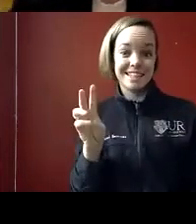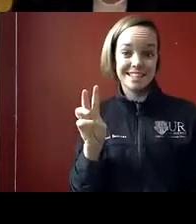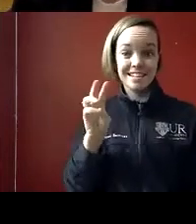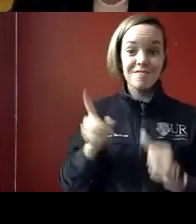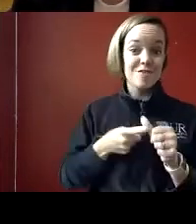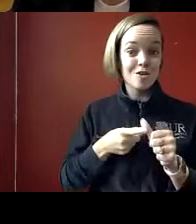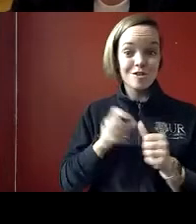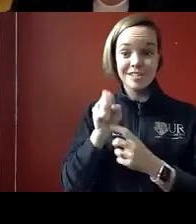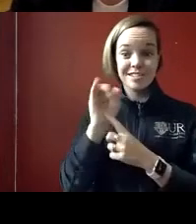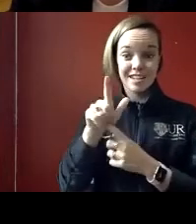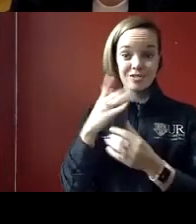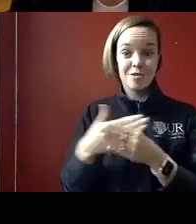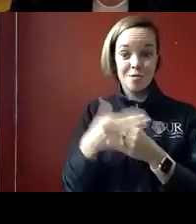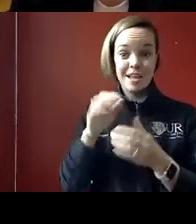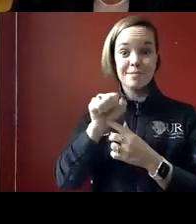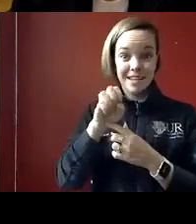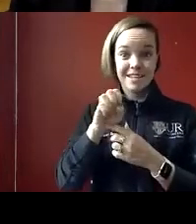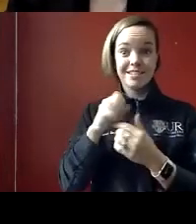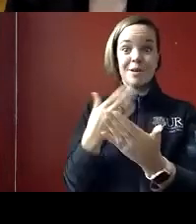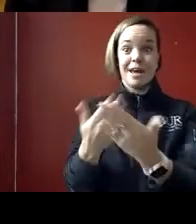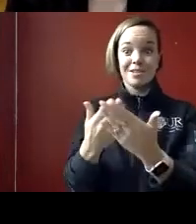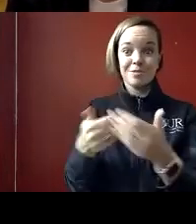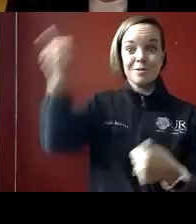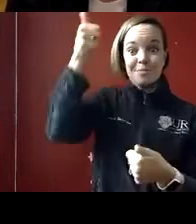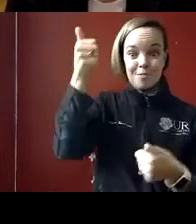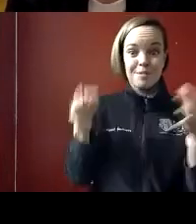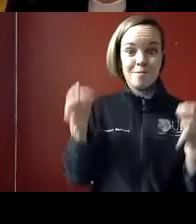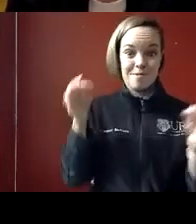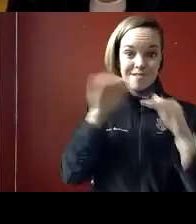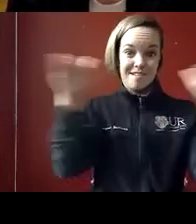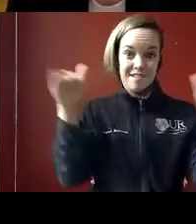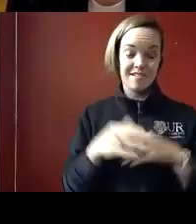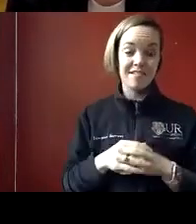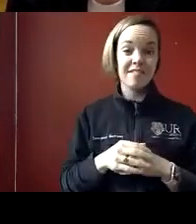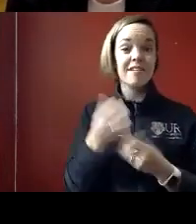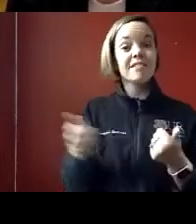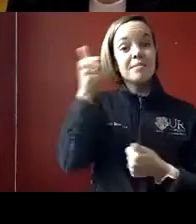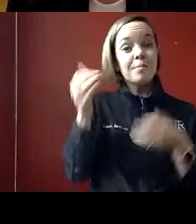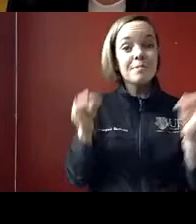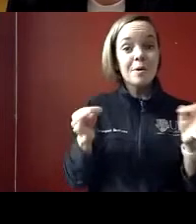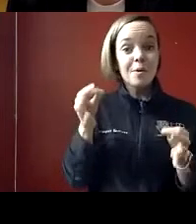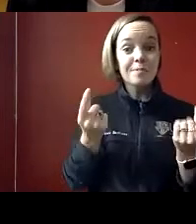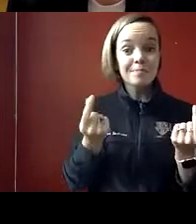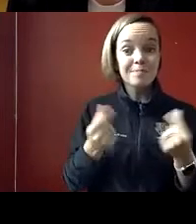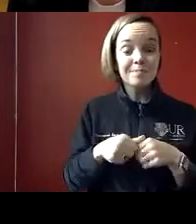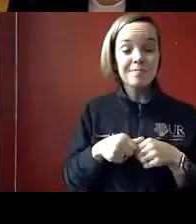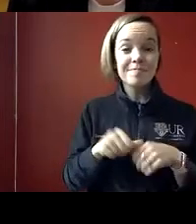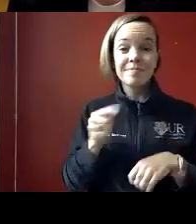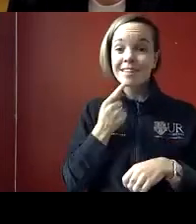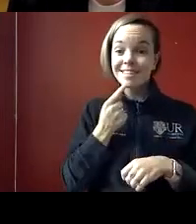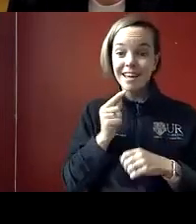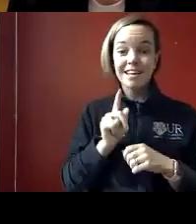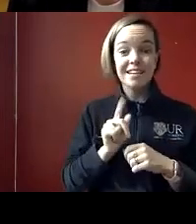harassment case that ever reached the Supreme Court. And what the Supreme Court said was, even though the